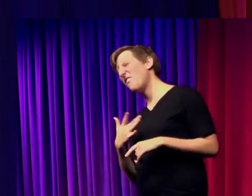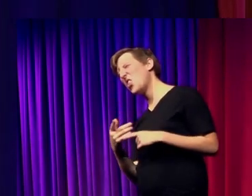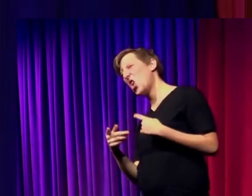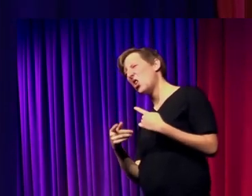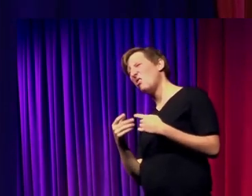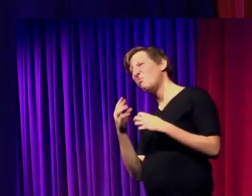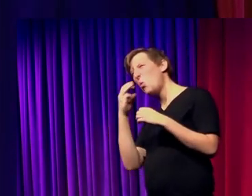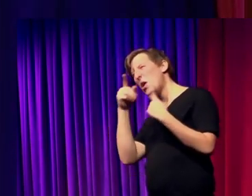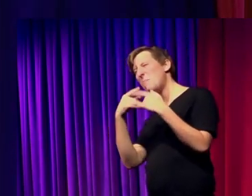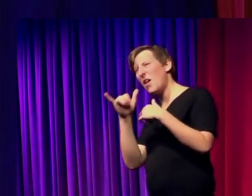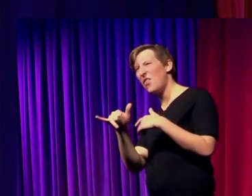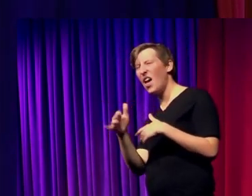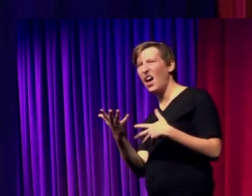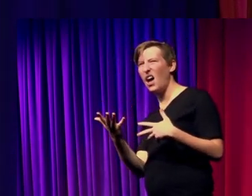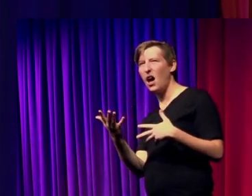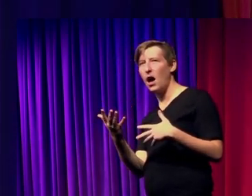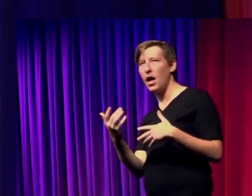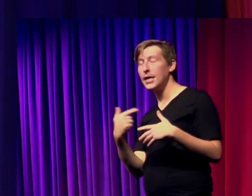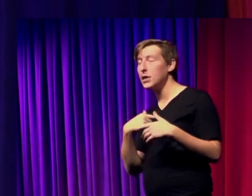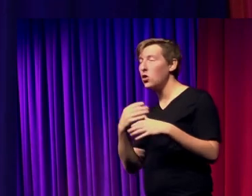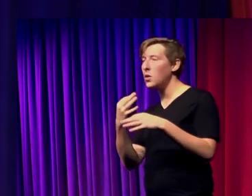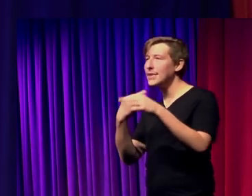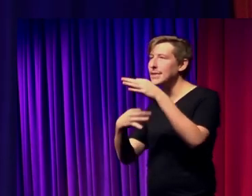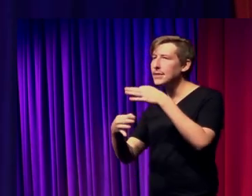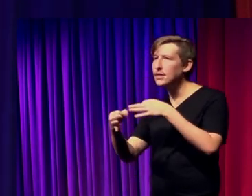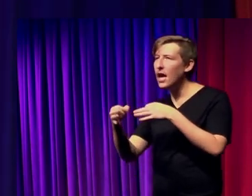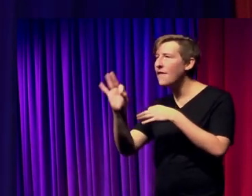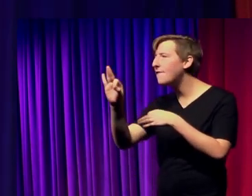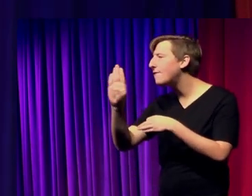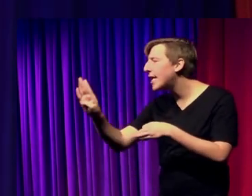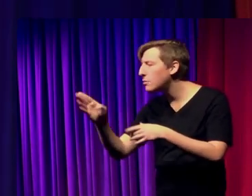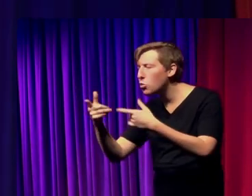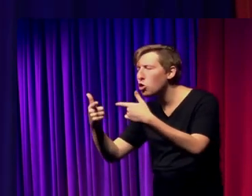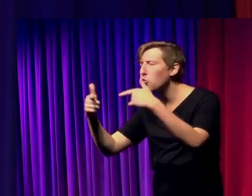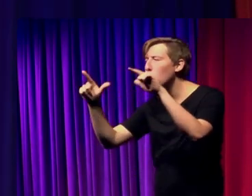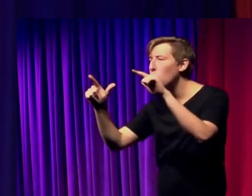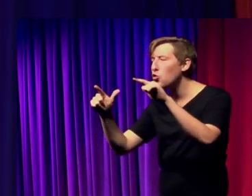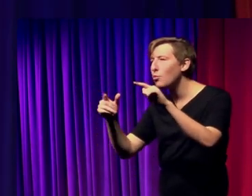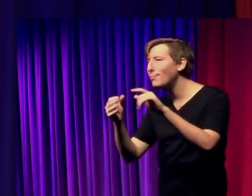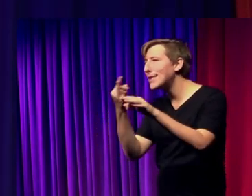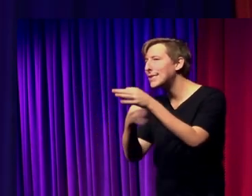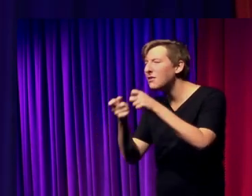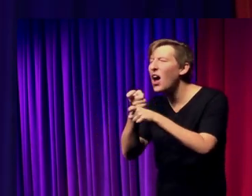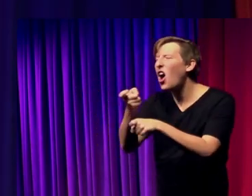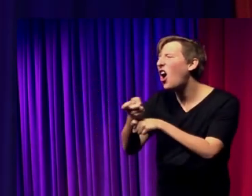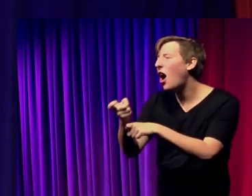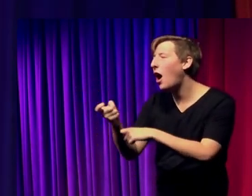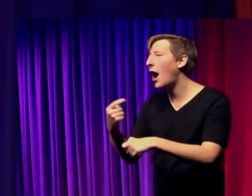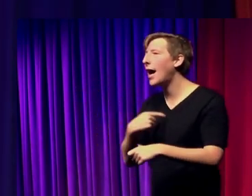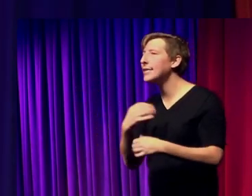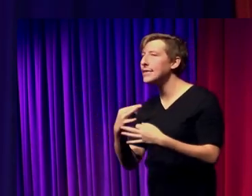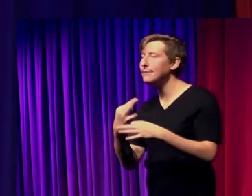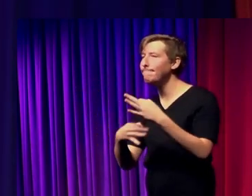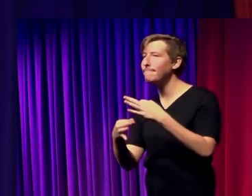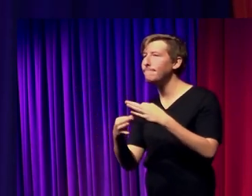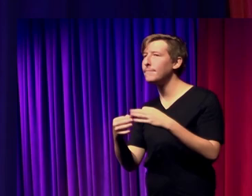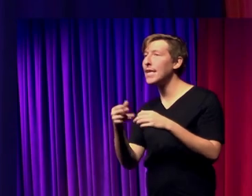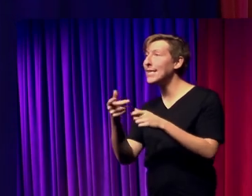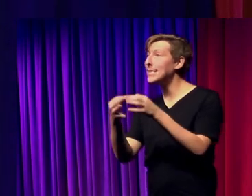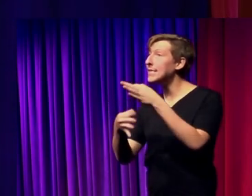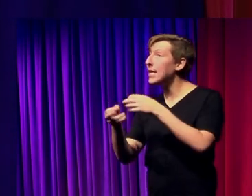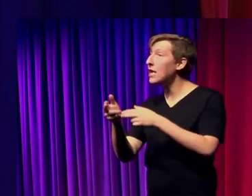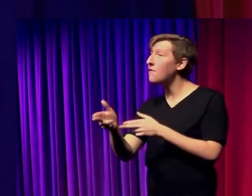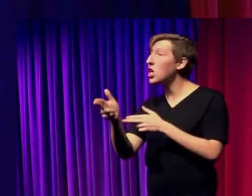gun control, which to me sounded like a very logical statement to post on